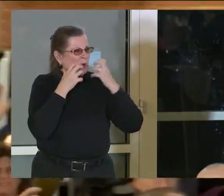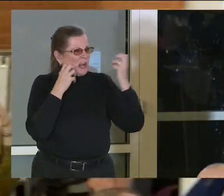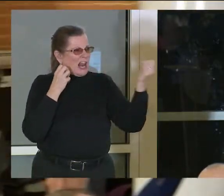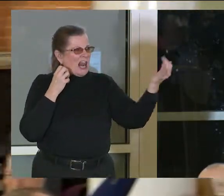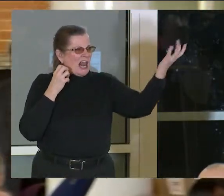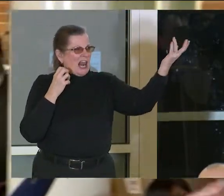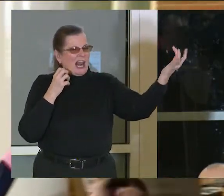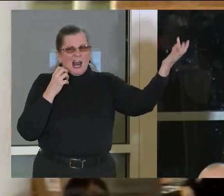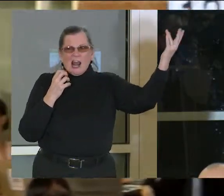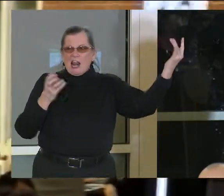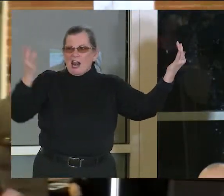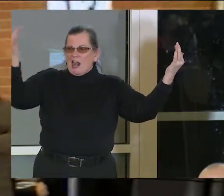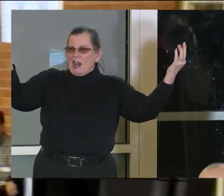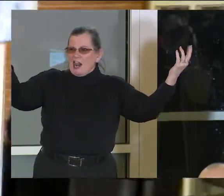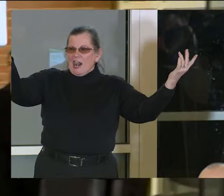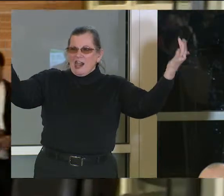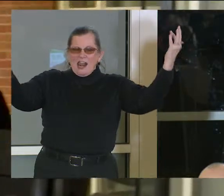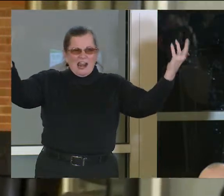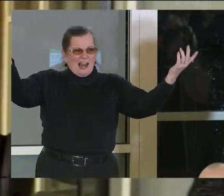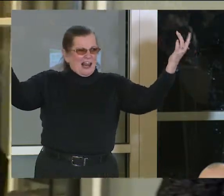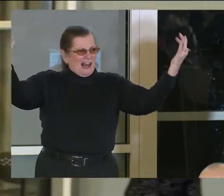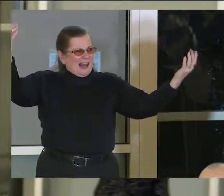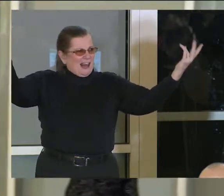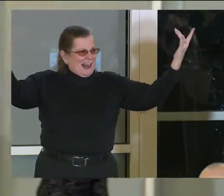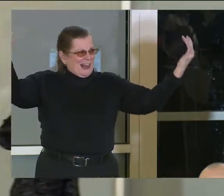Which table are we going on?